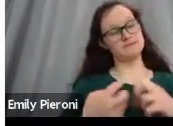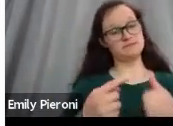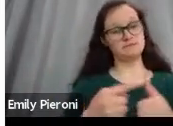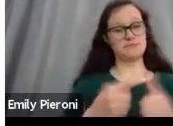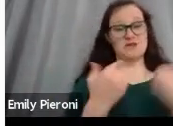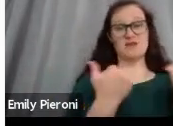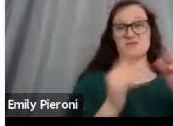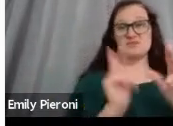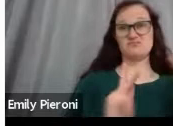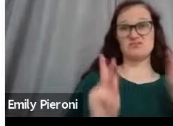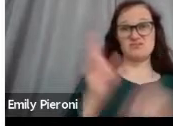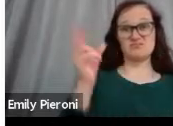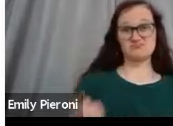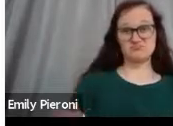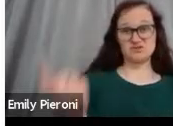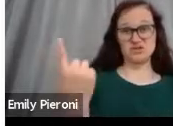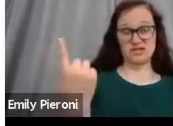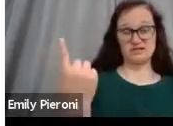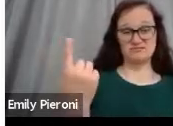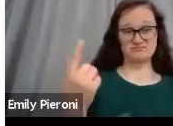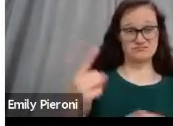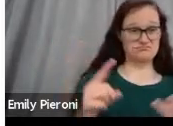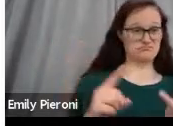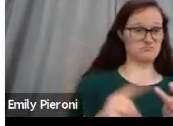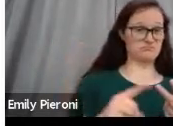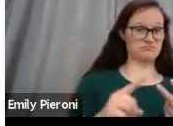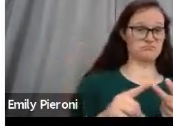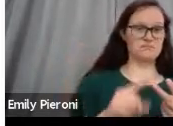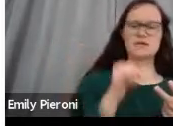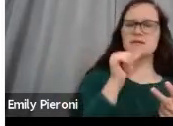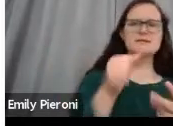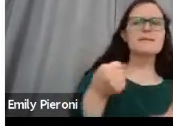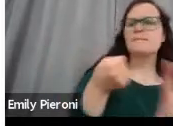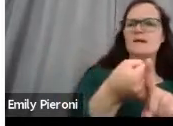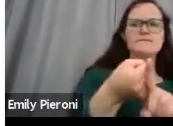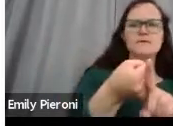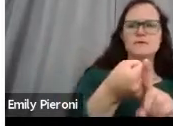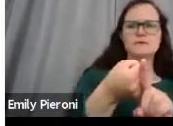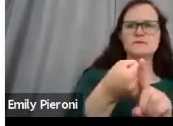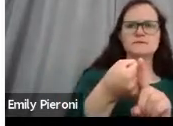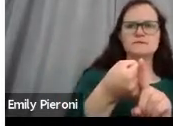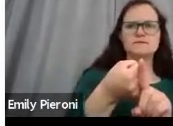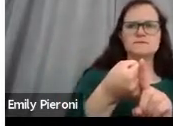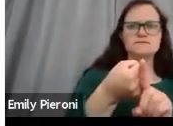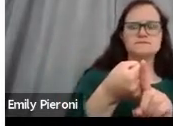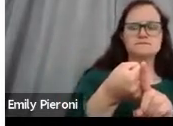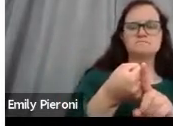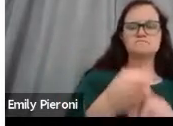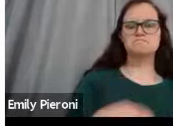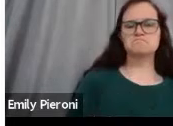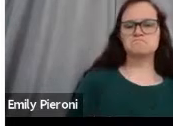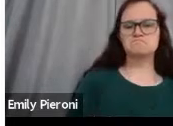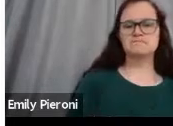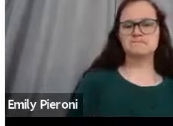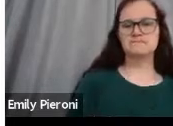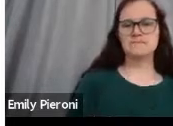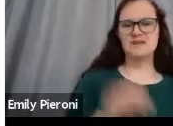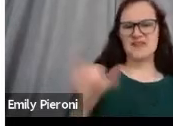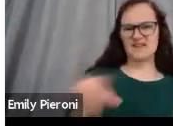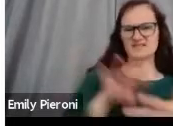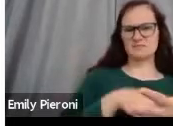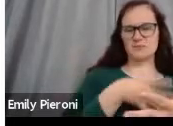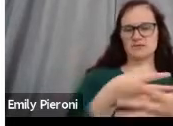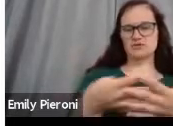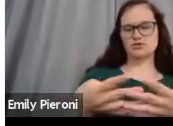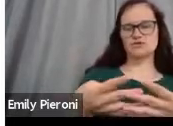understanding. It lessens the impact and relevance. This was a spreadsheet